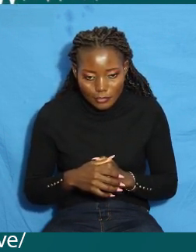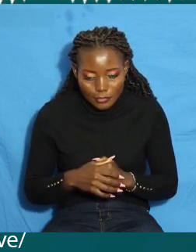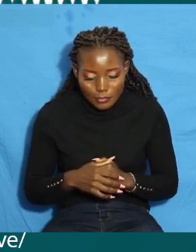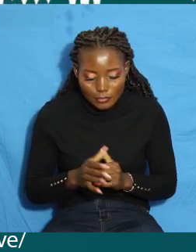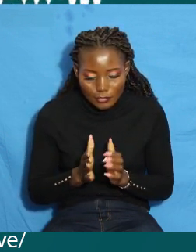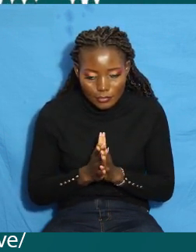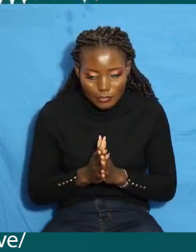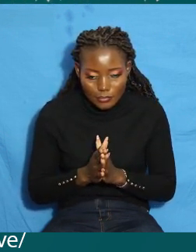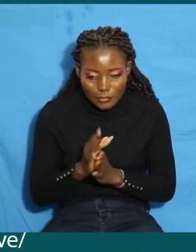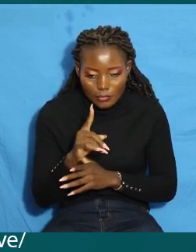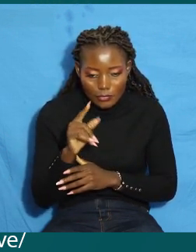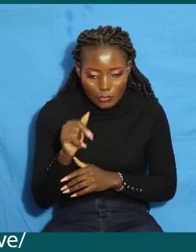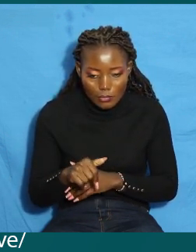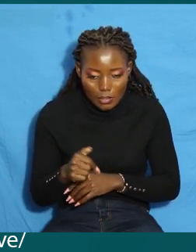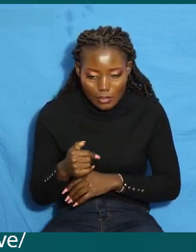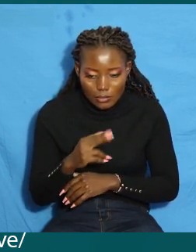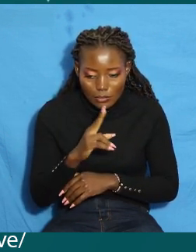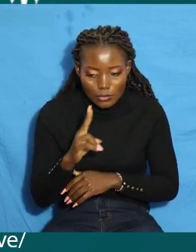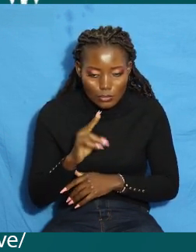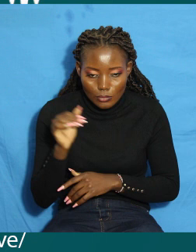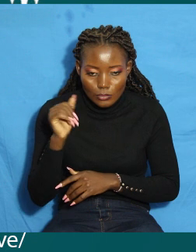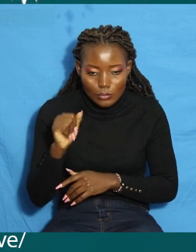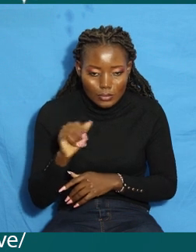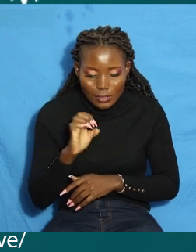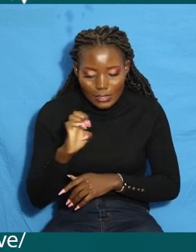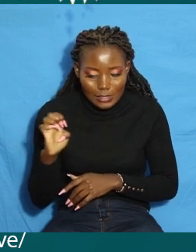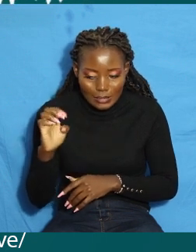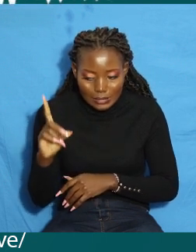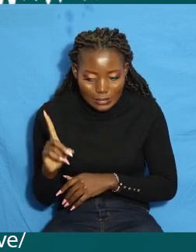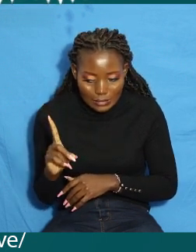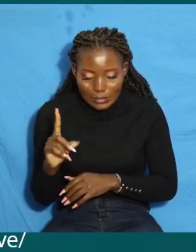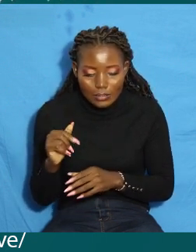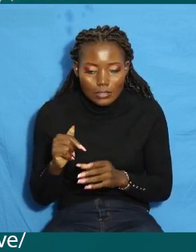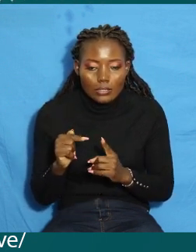And you need a seed or a seedling to plant for you.